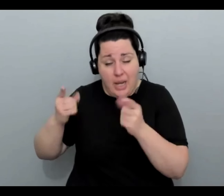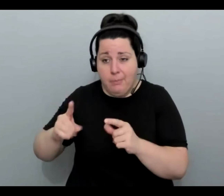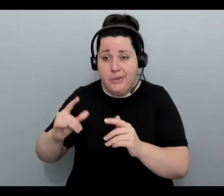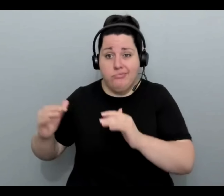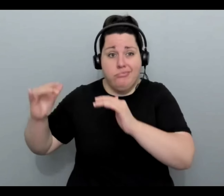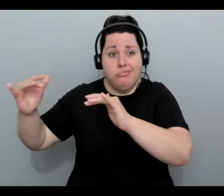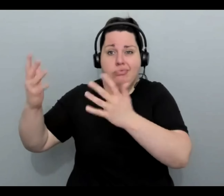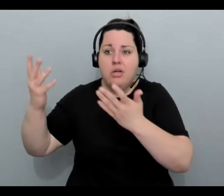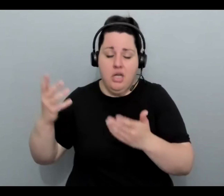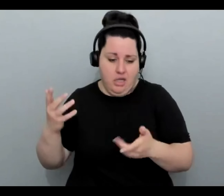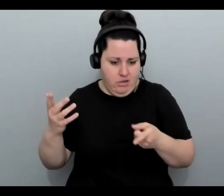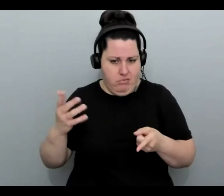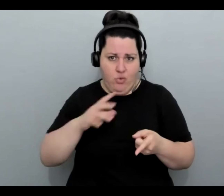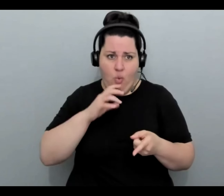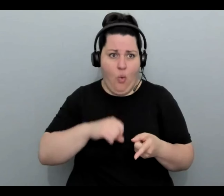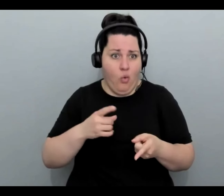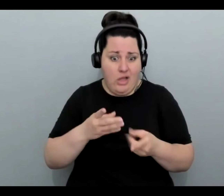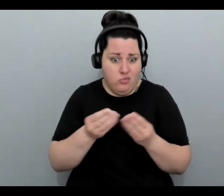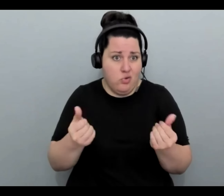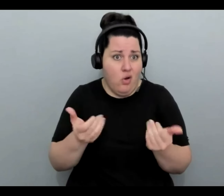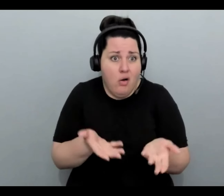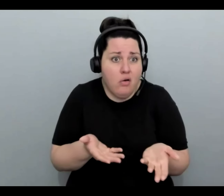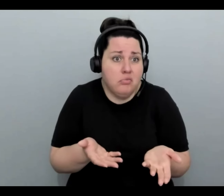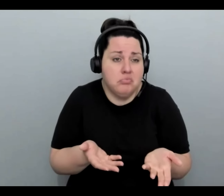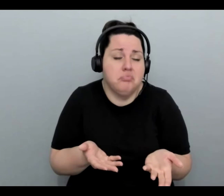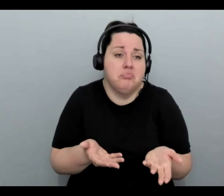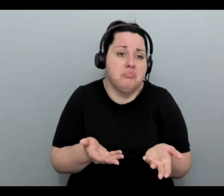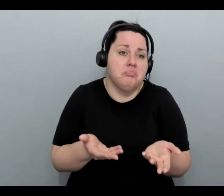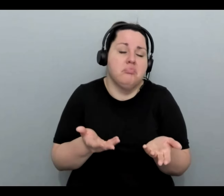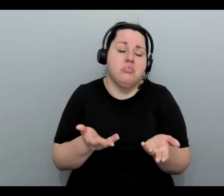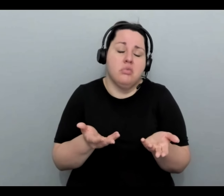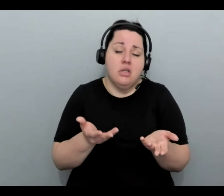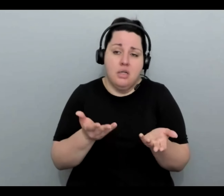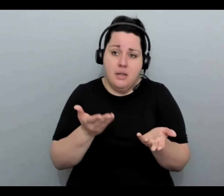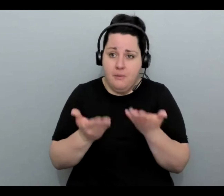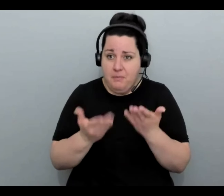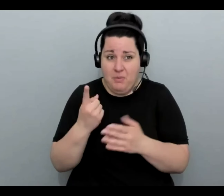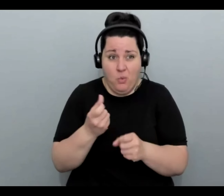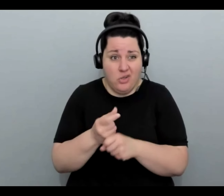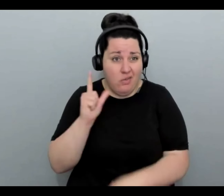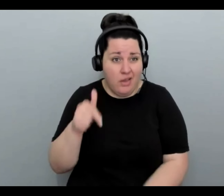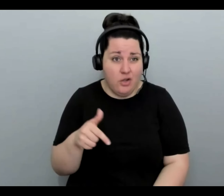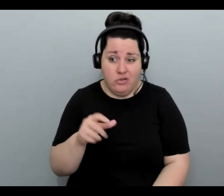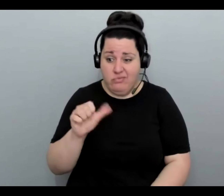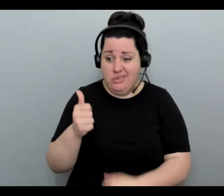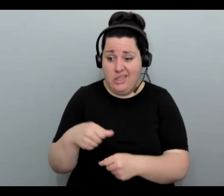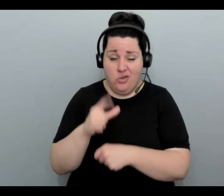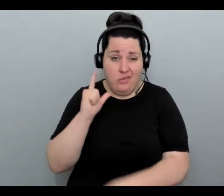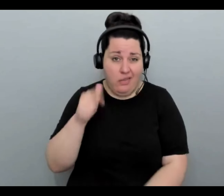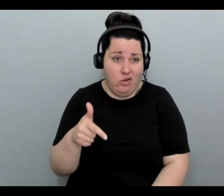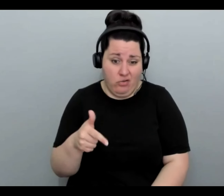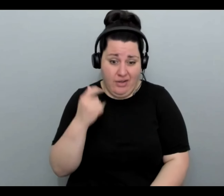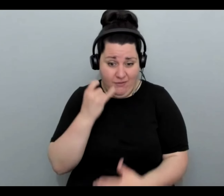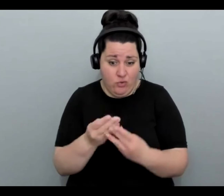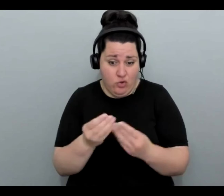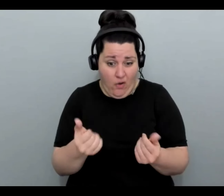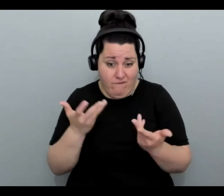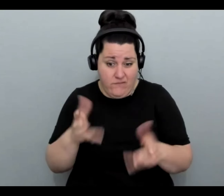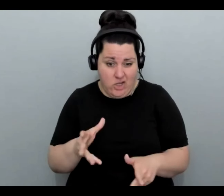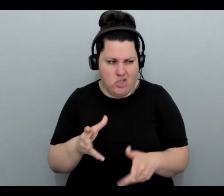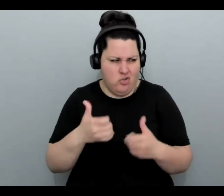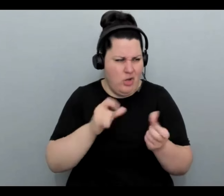that essentially has been resolved, whether that's 1 year later, whether that's 10 years later. The other